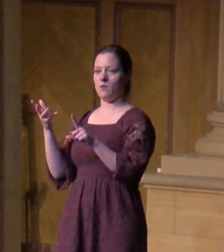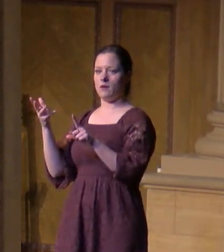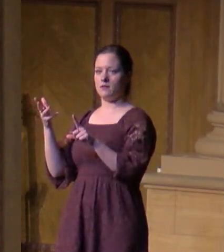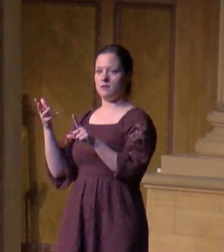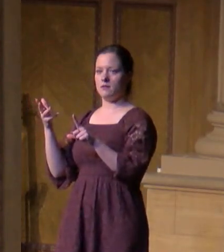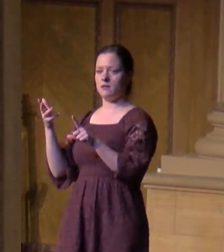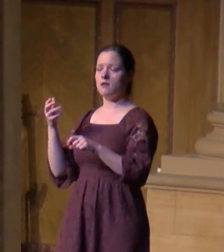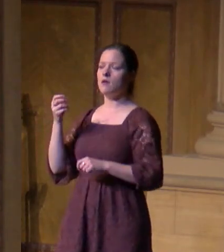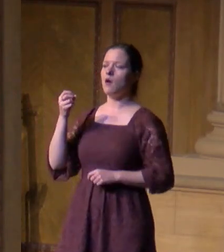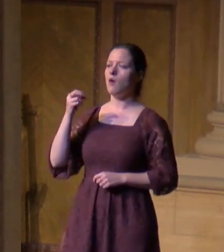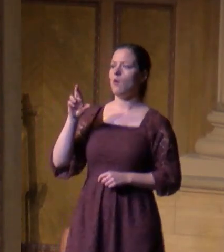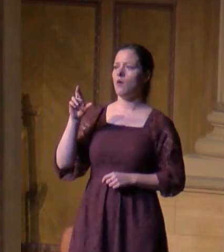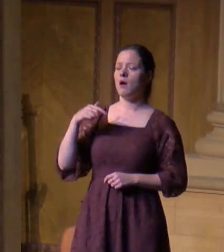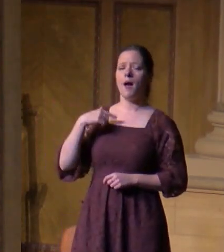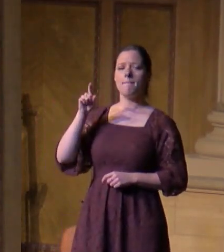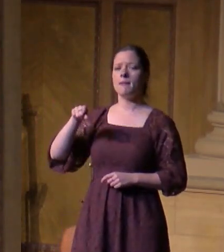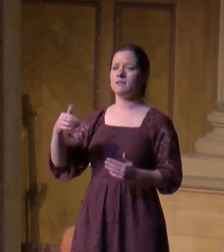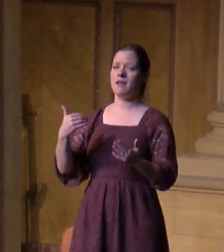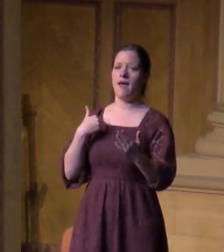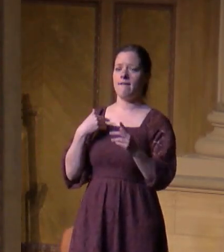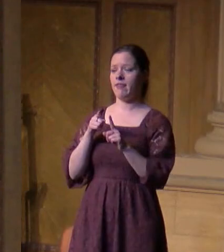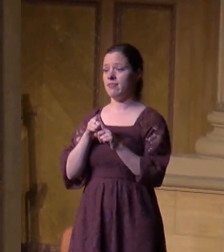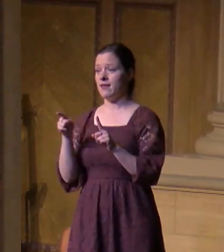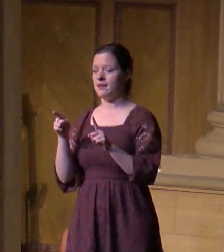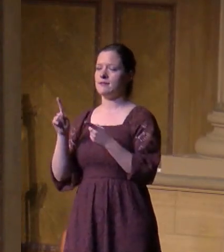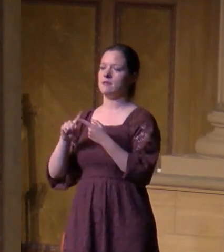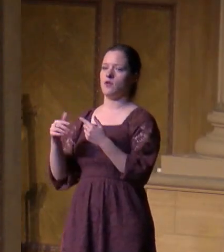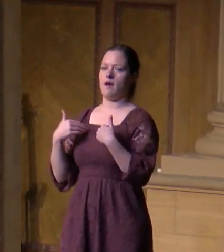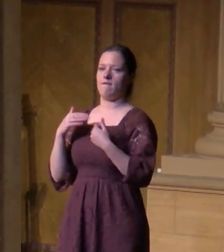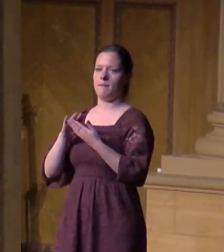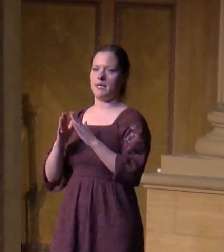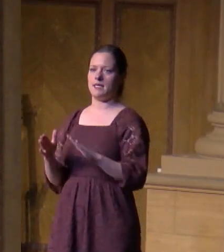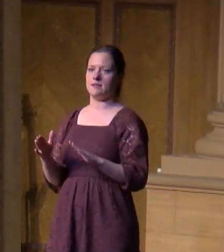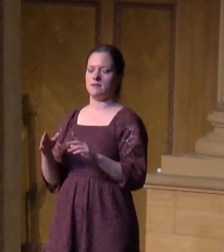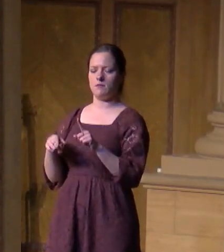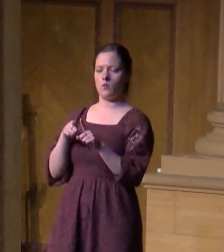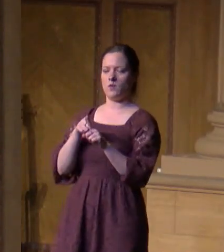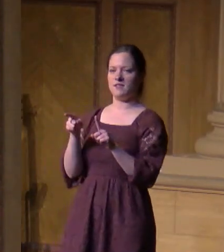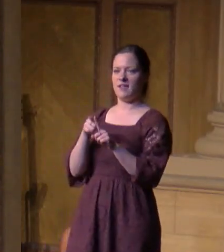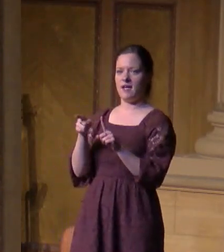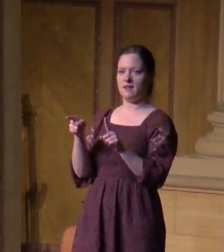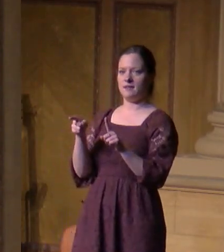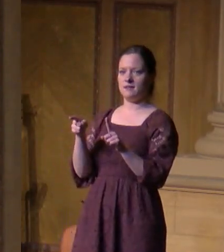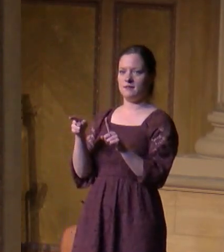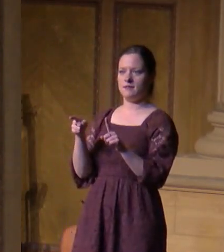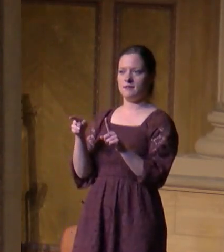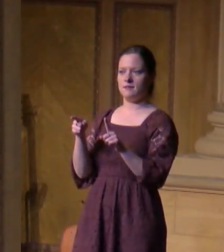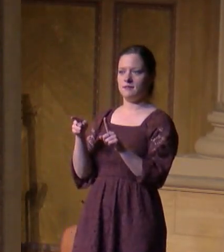or I must have this to have peace otherwise I'll always be fearful